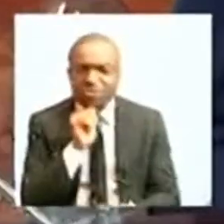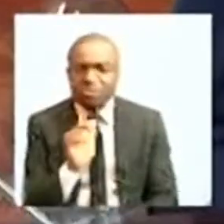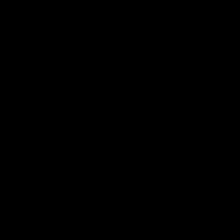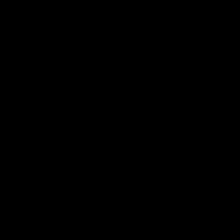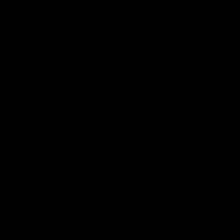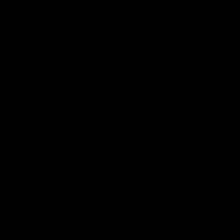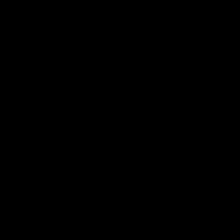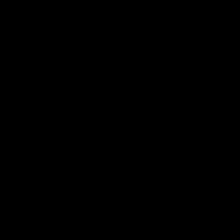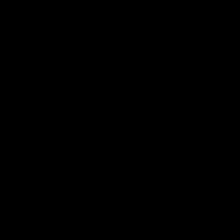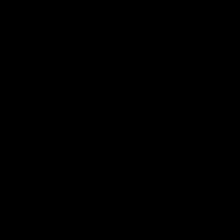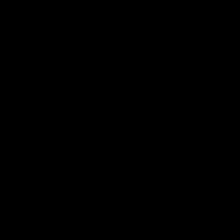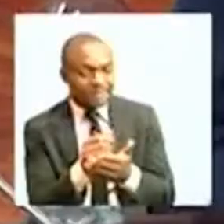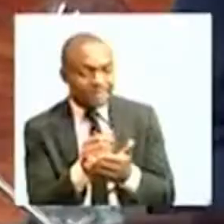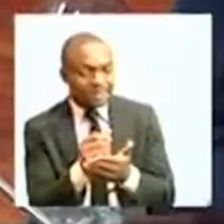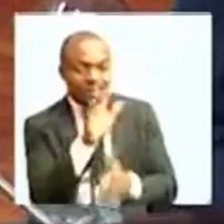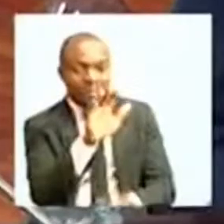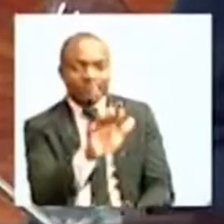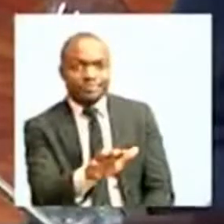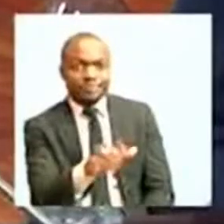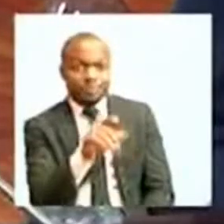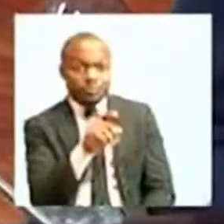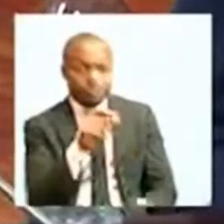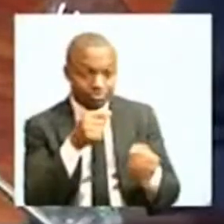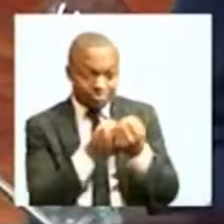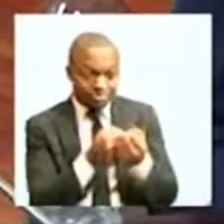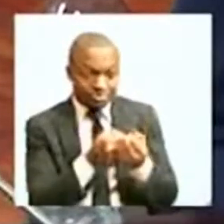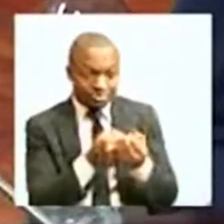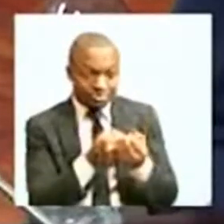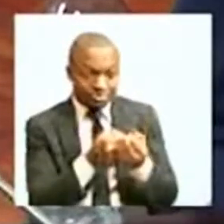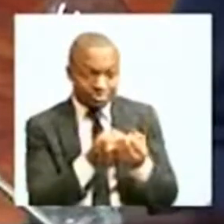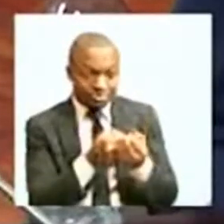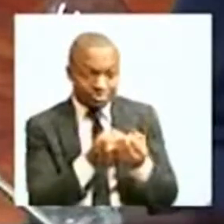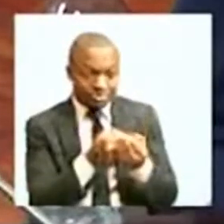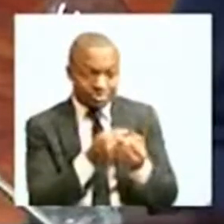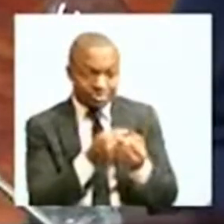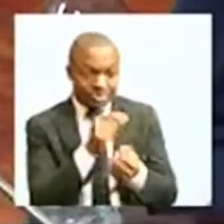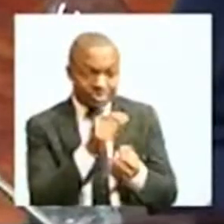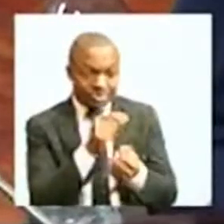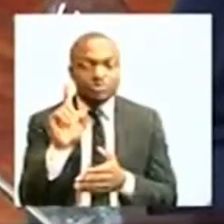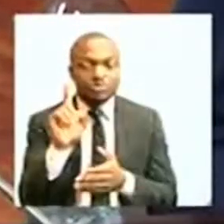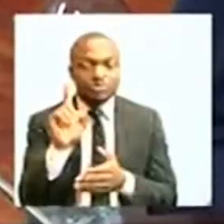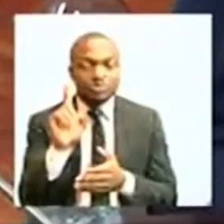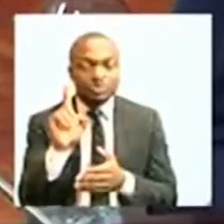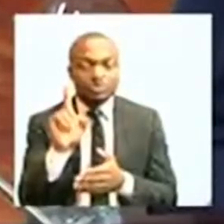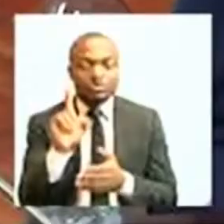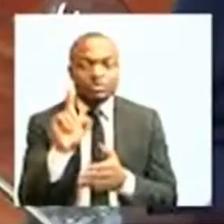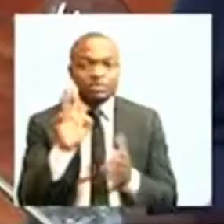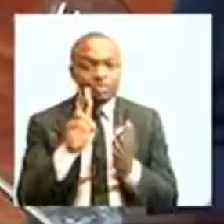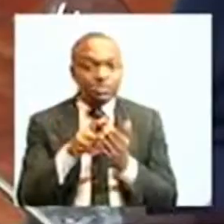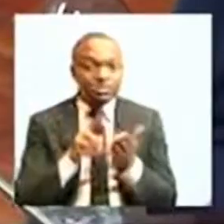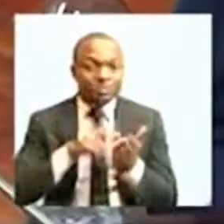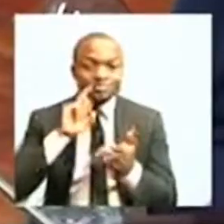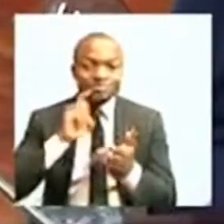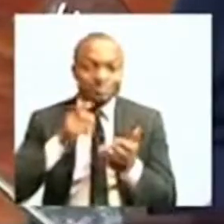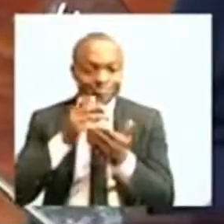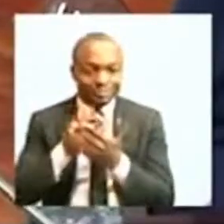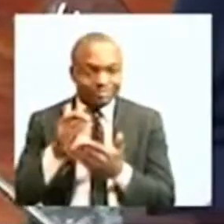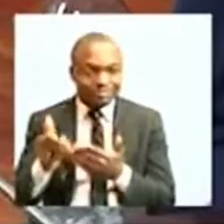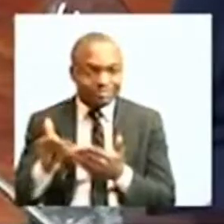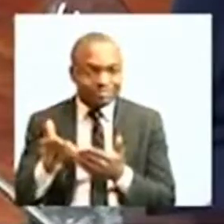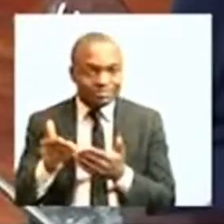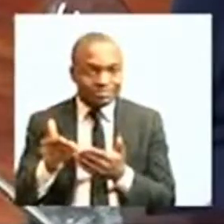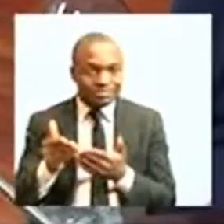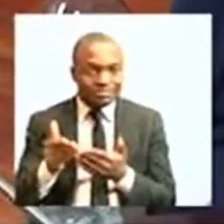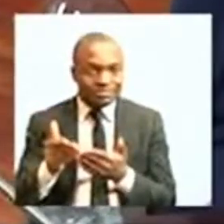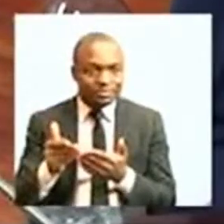there? Because when you were funded, that money condition that you must buy a flatbed or